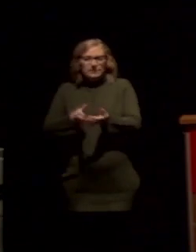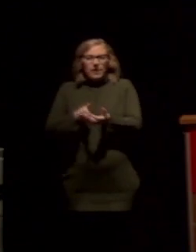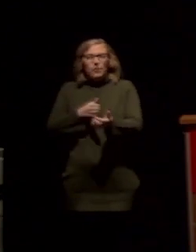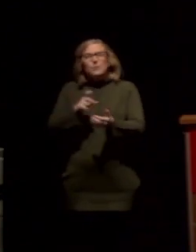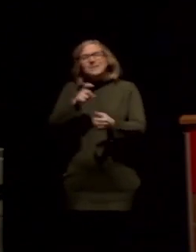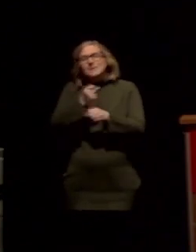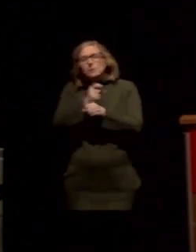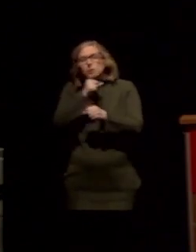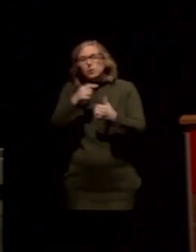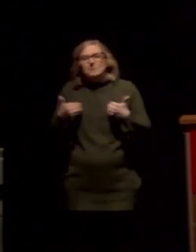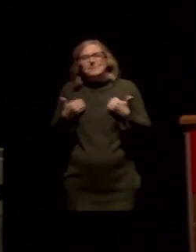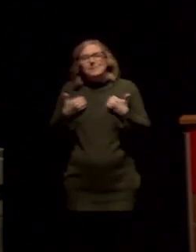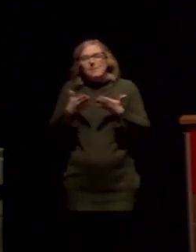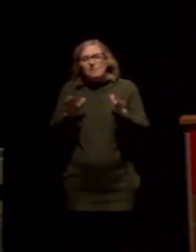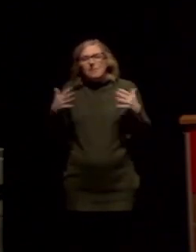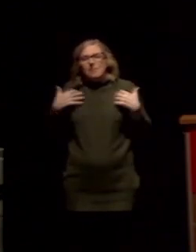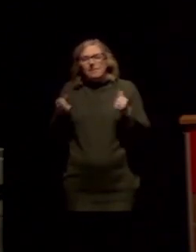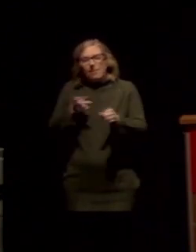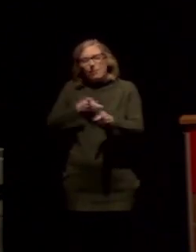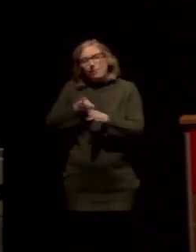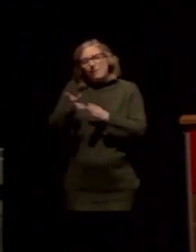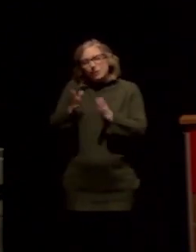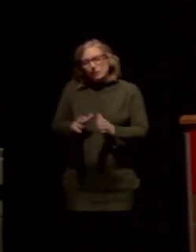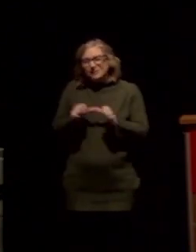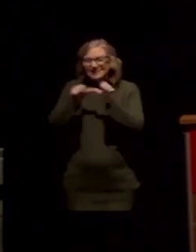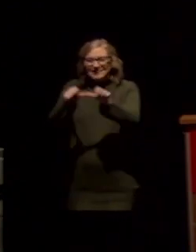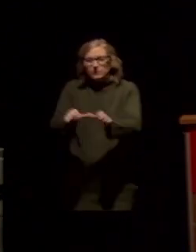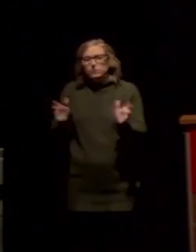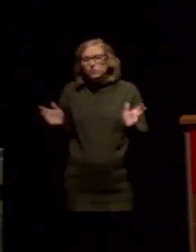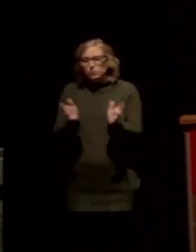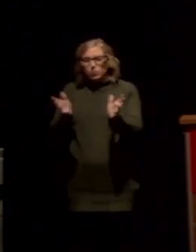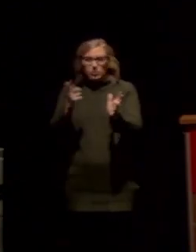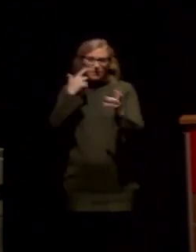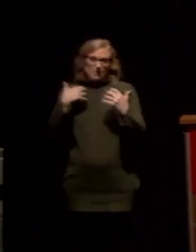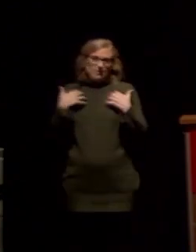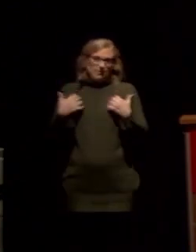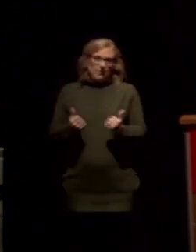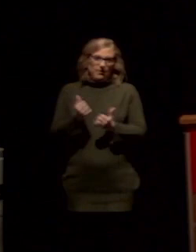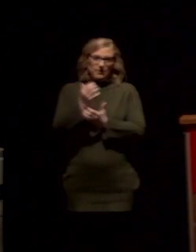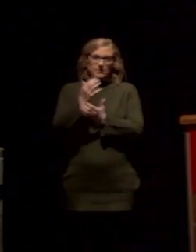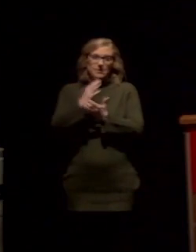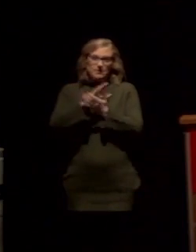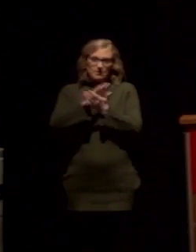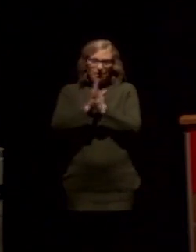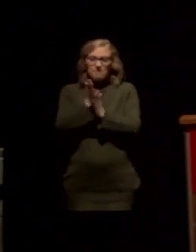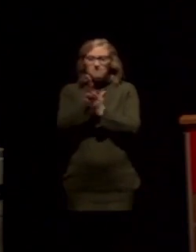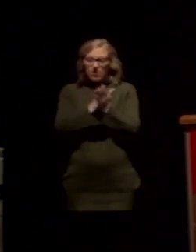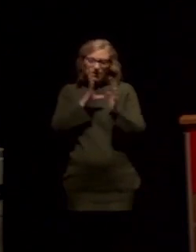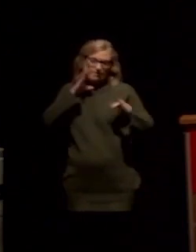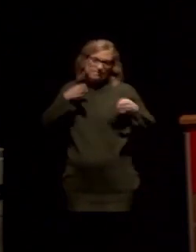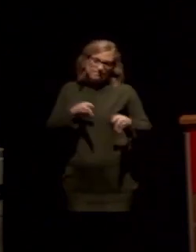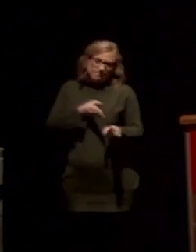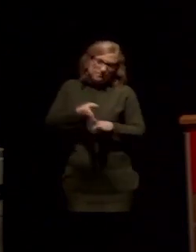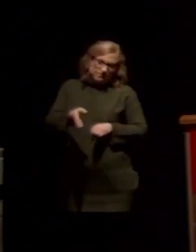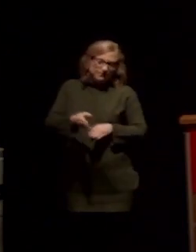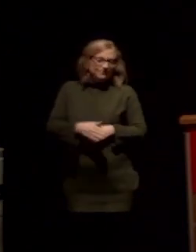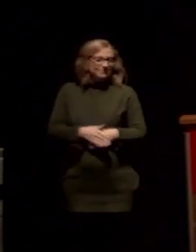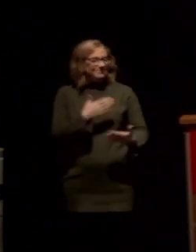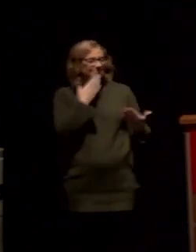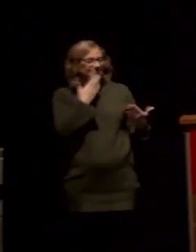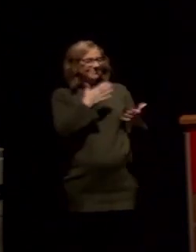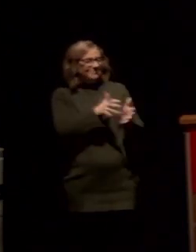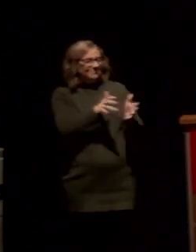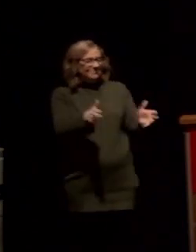our young public health professionals keep pushing for mental health as part of the discipline. Thank you very